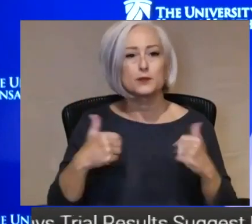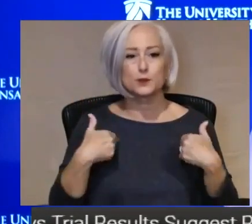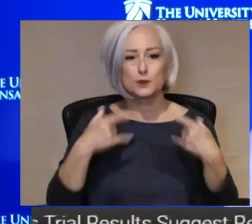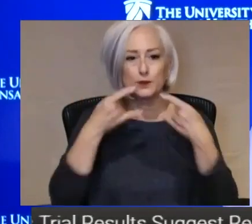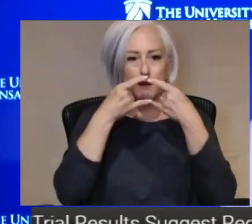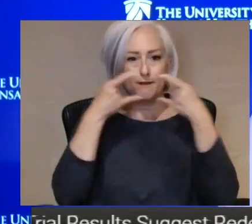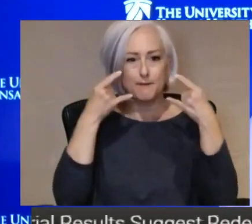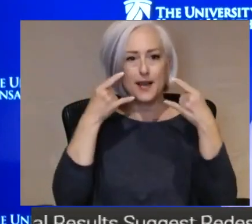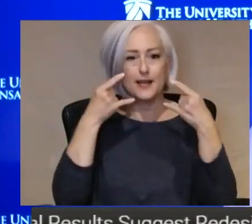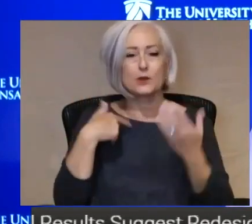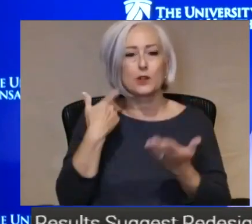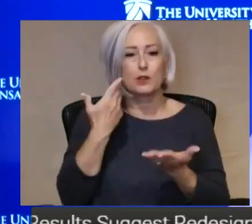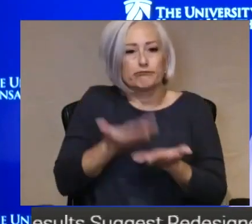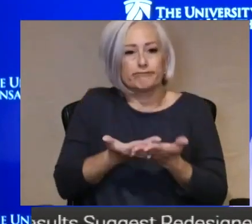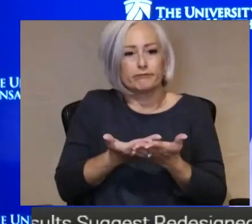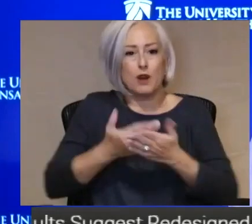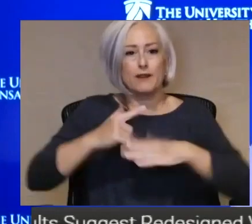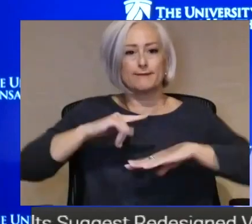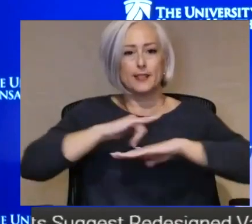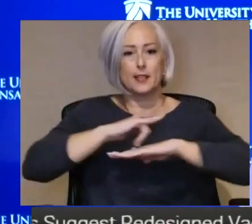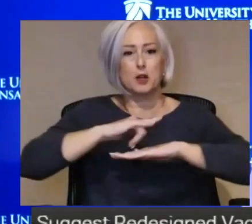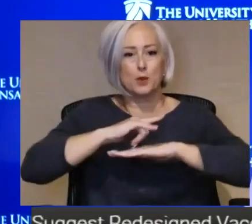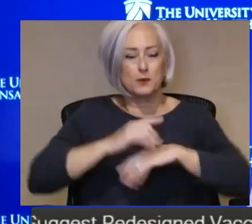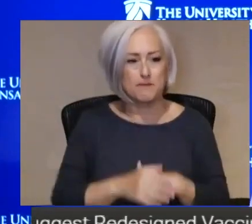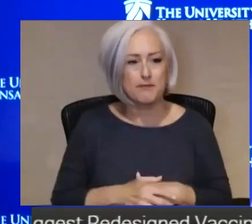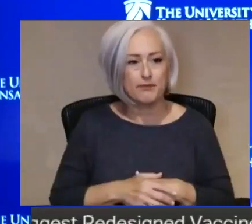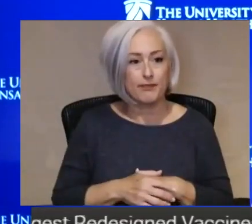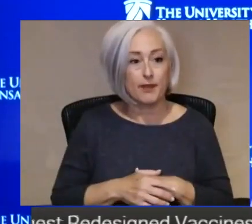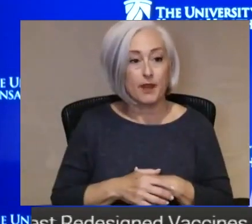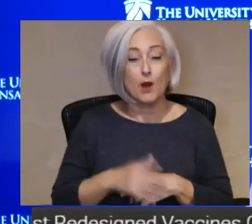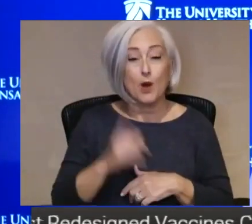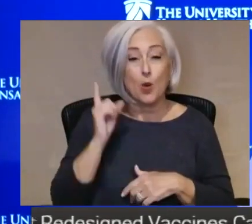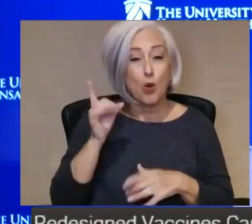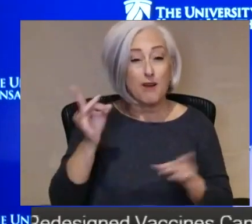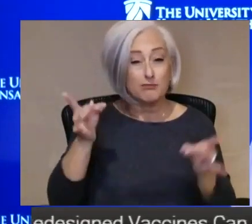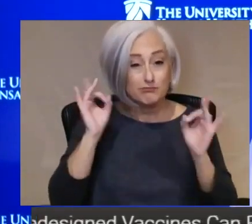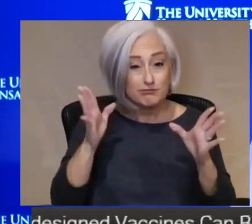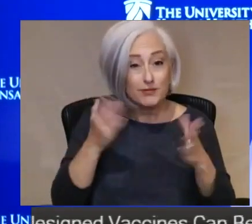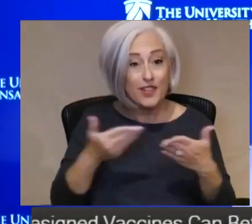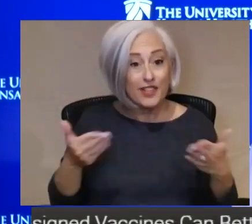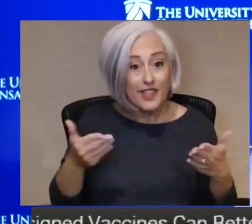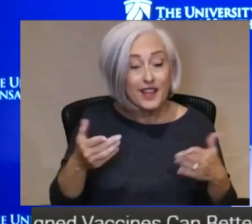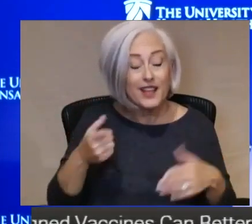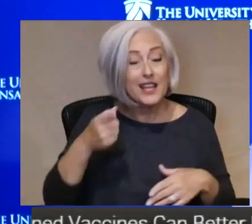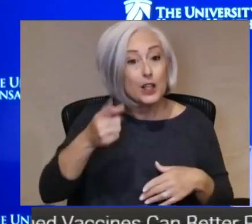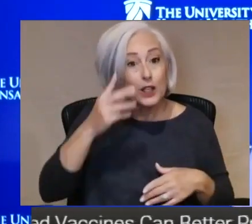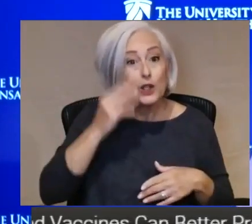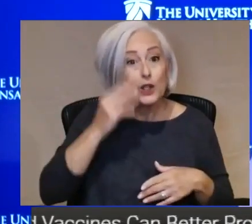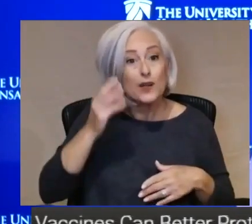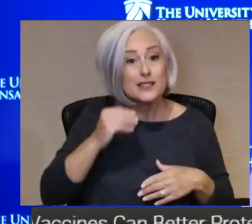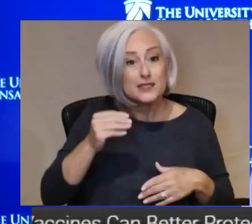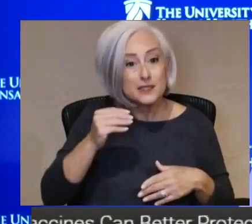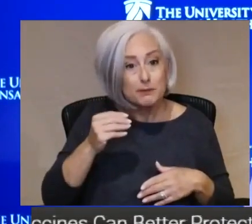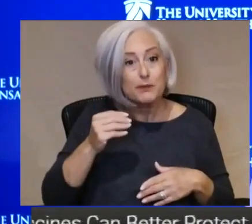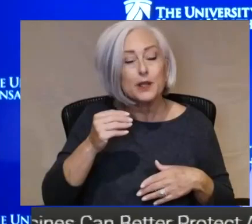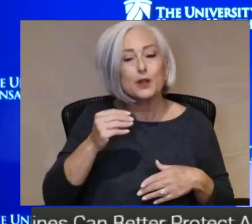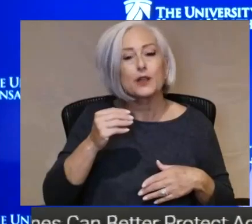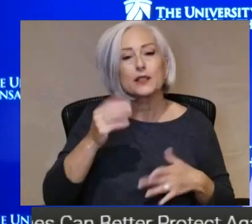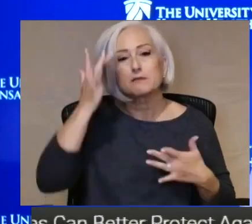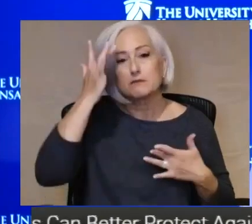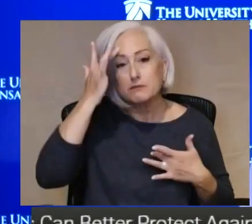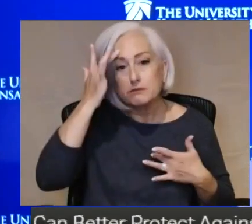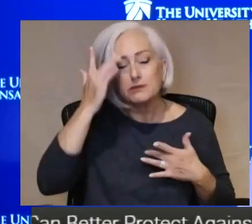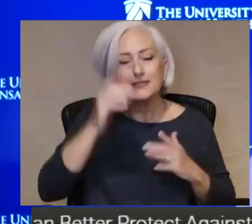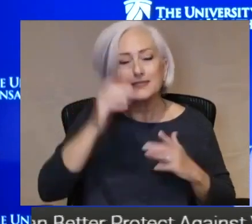into that terminal. Again, I think a horrible thing would be is if you start having symptoms and get sick while on your vacation, or if you spread it to